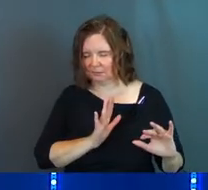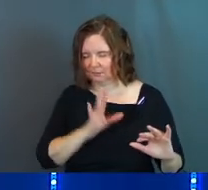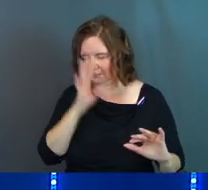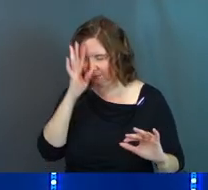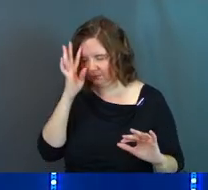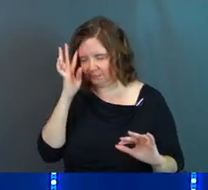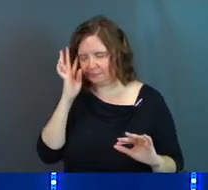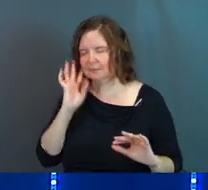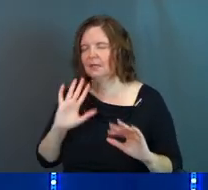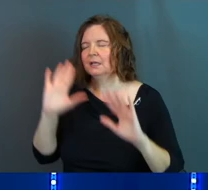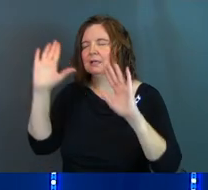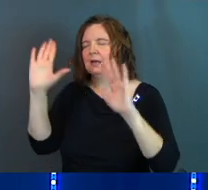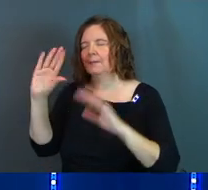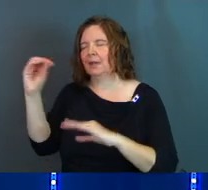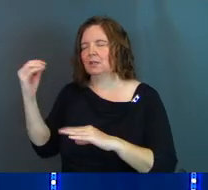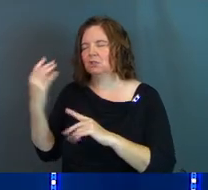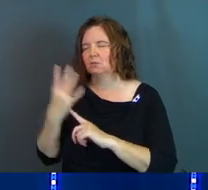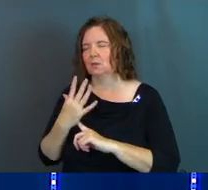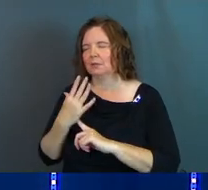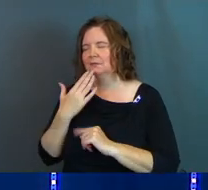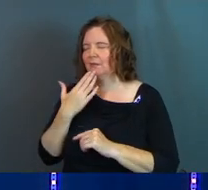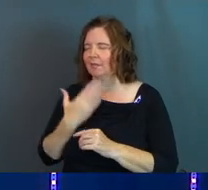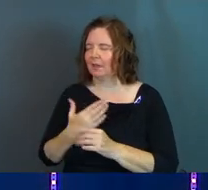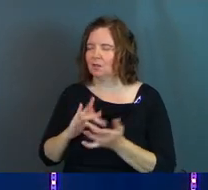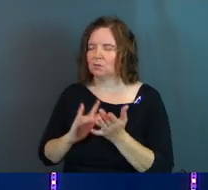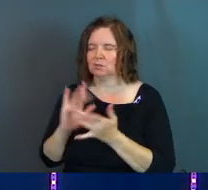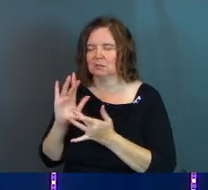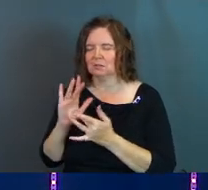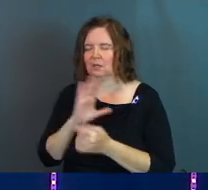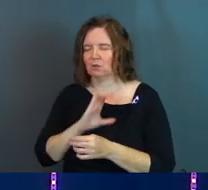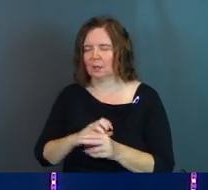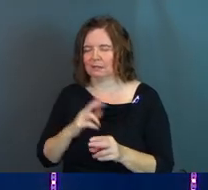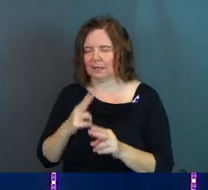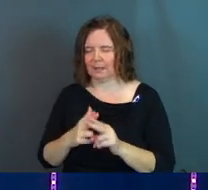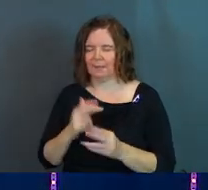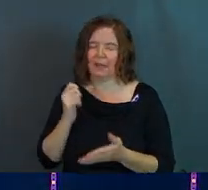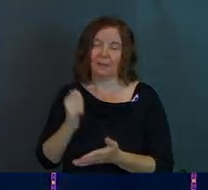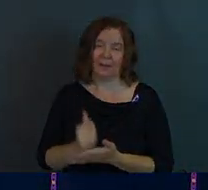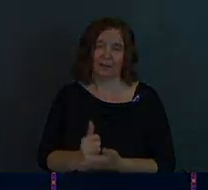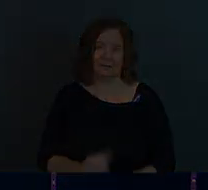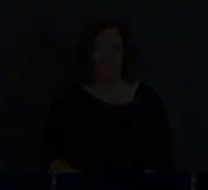Amazing grace. Thank you, Jesus. In Christ's name, amen.